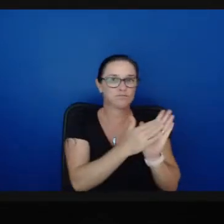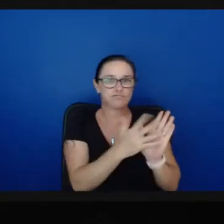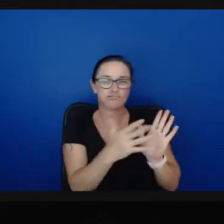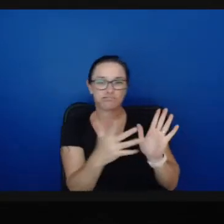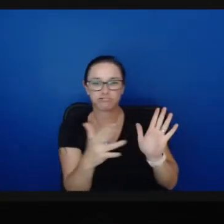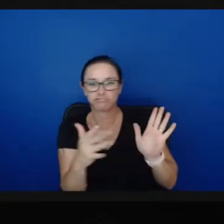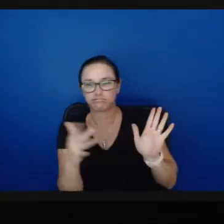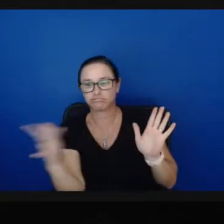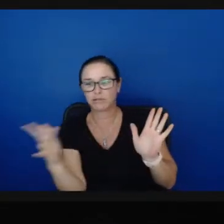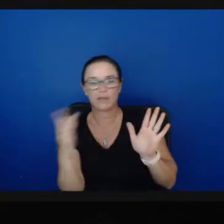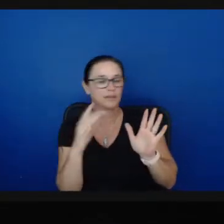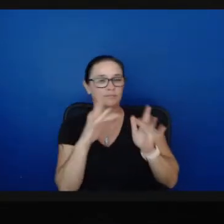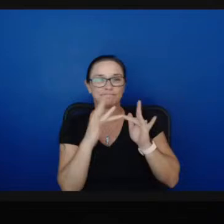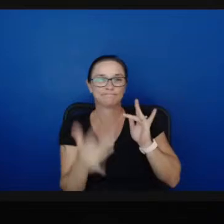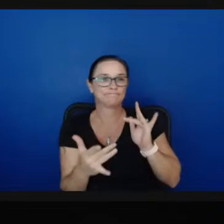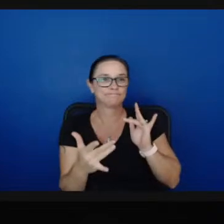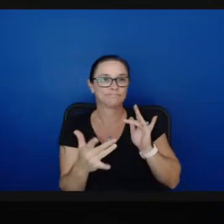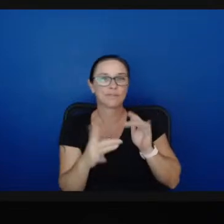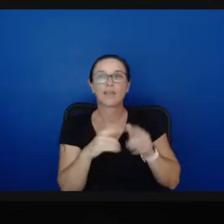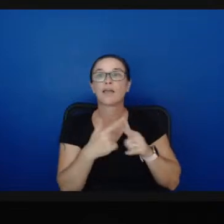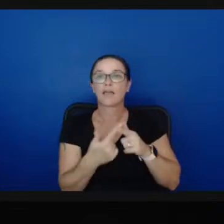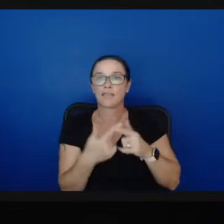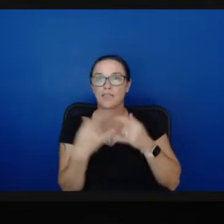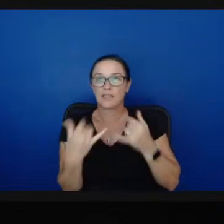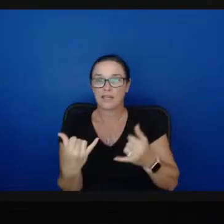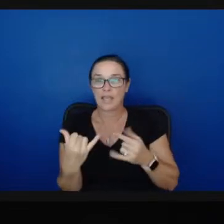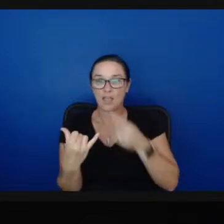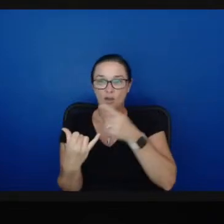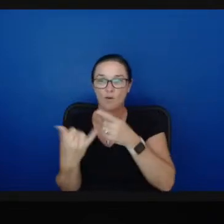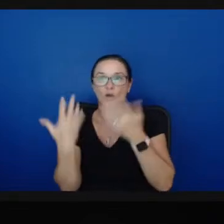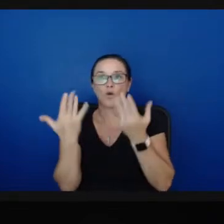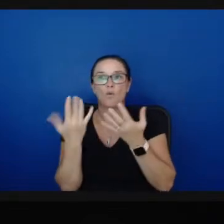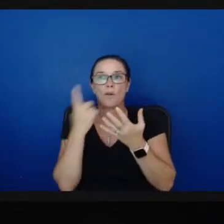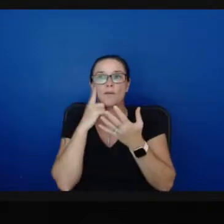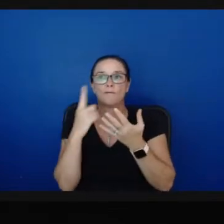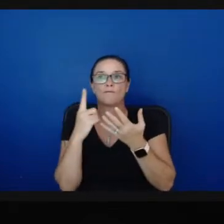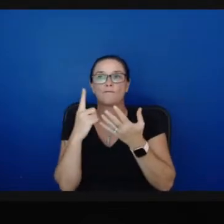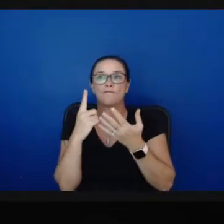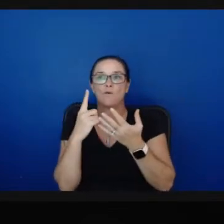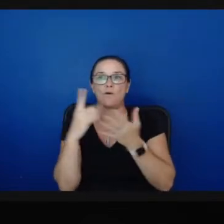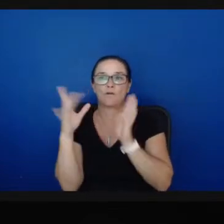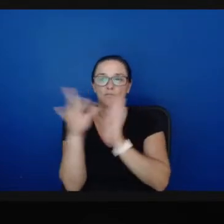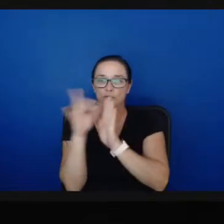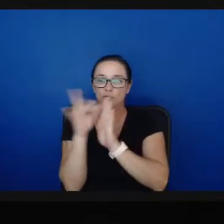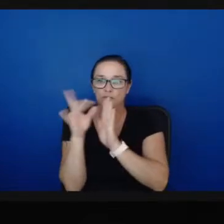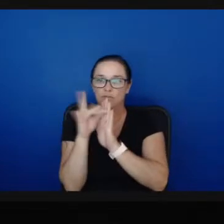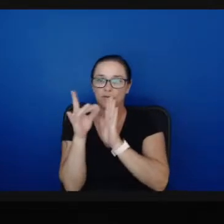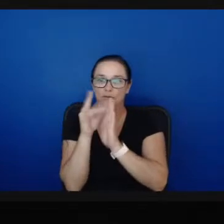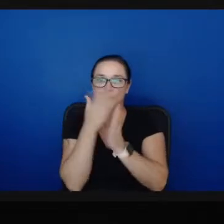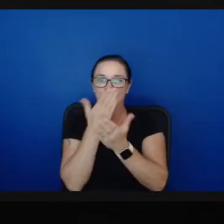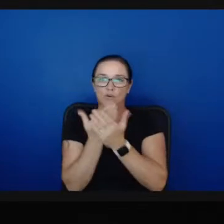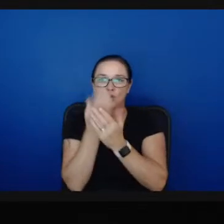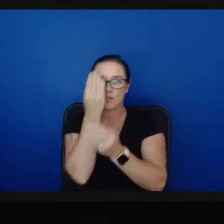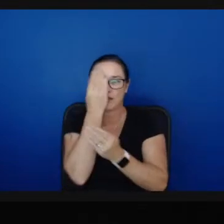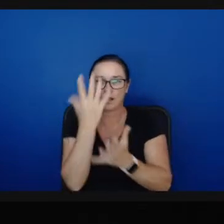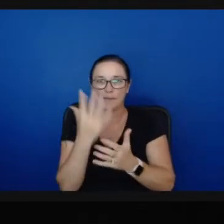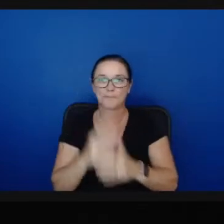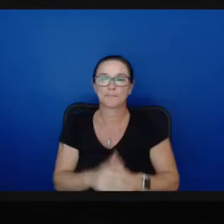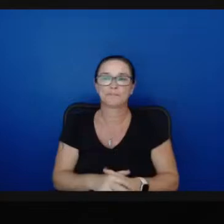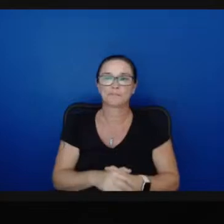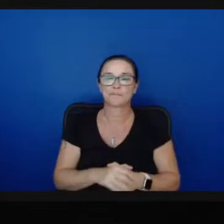years. And we'll have to wait for the data to stabilize before it's useful. But great to see the maintenance work ongoing still.